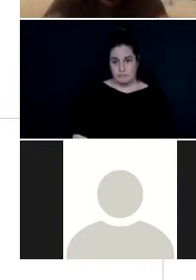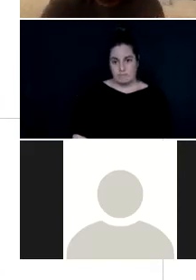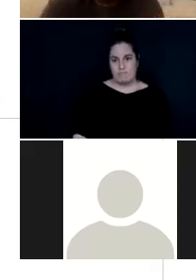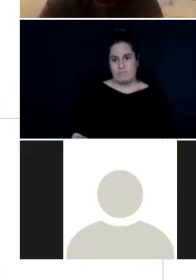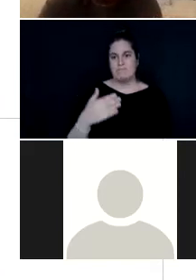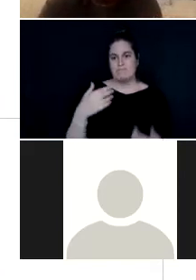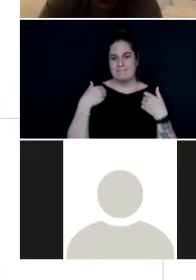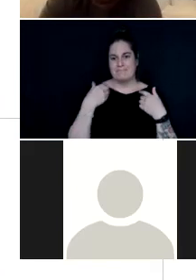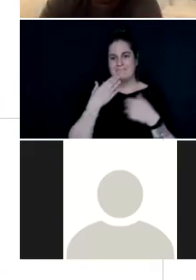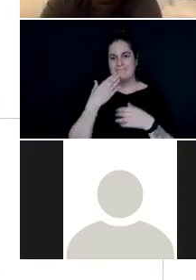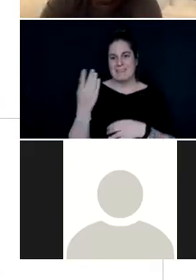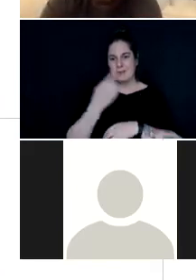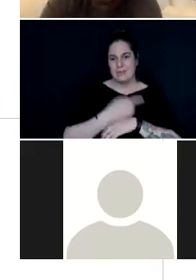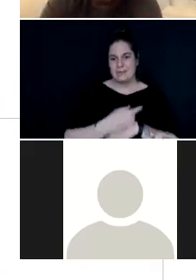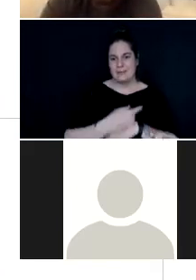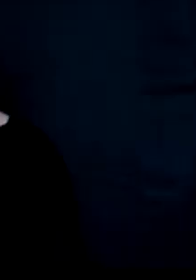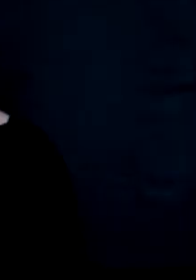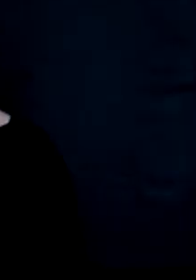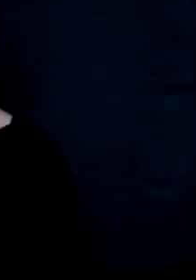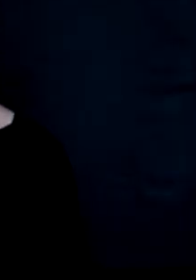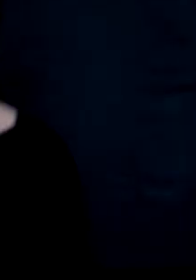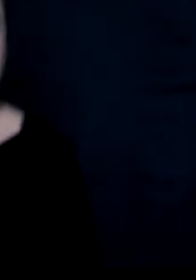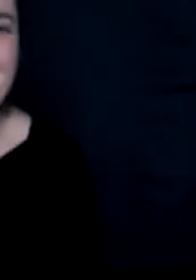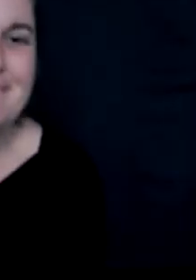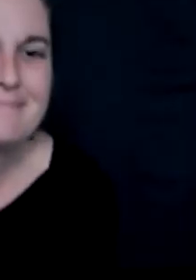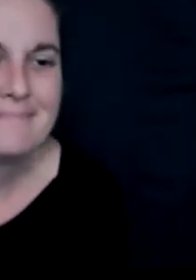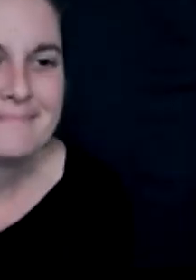Okay, so that silence tells me that everybody's good.